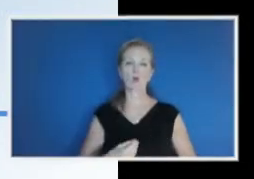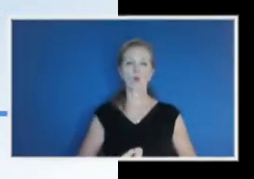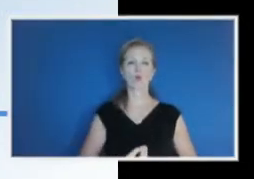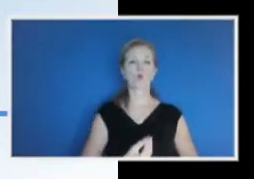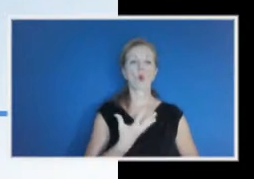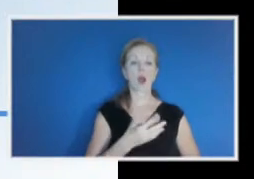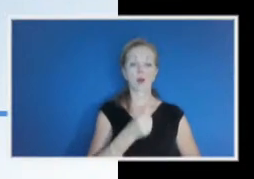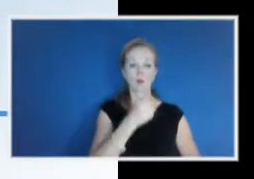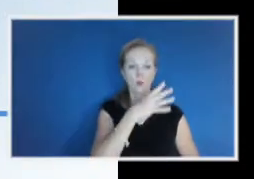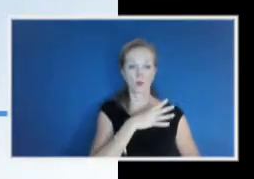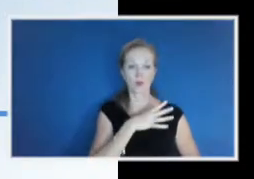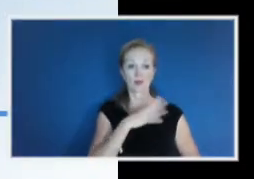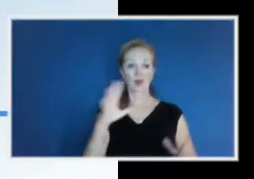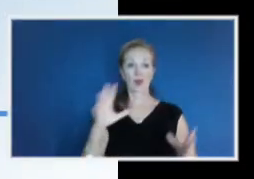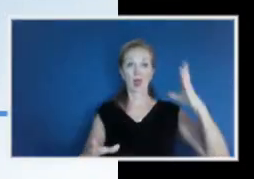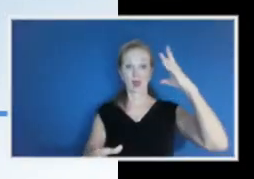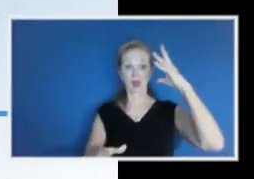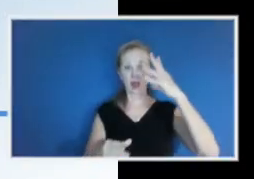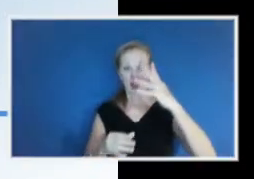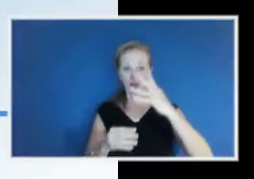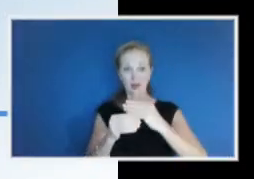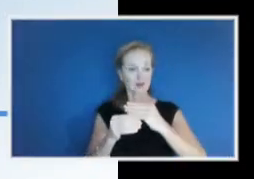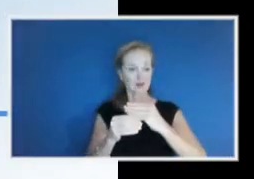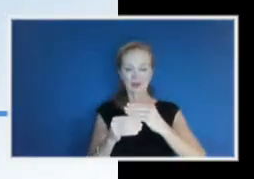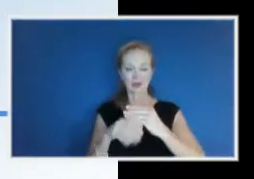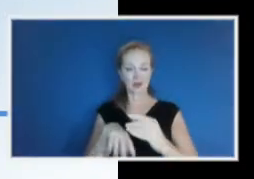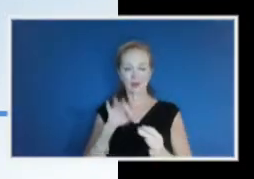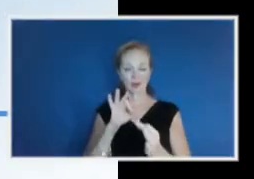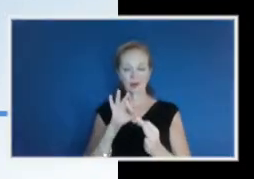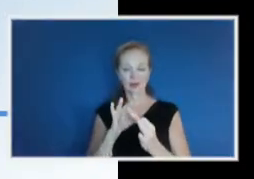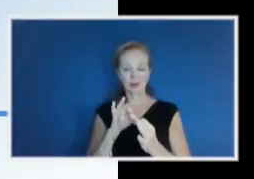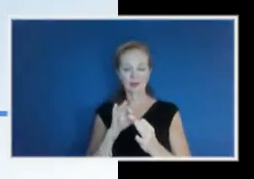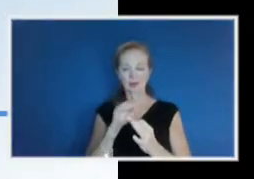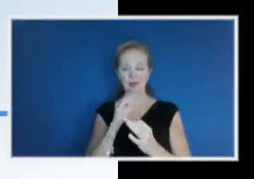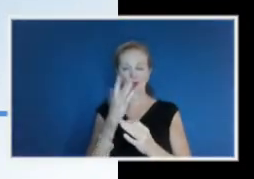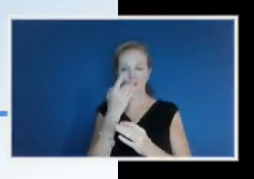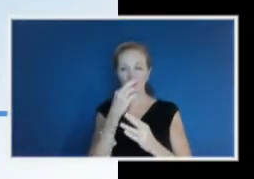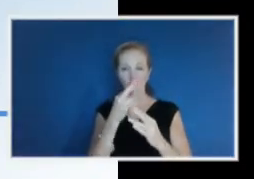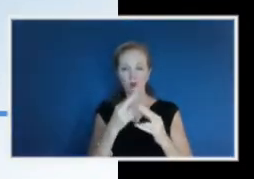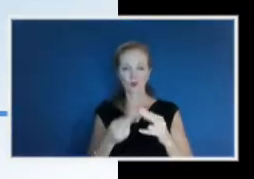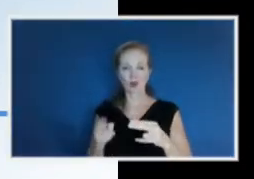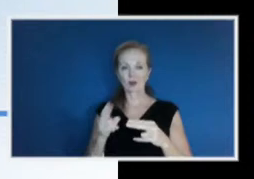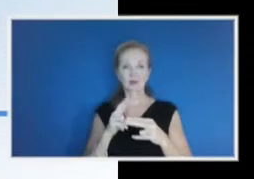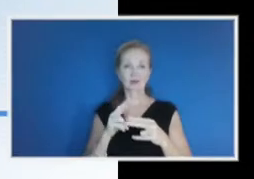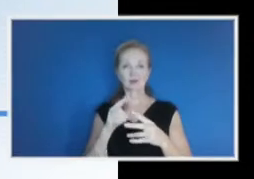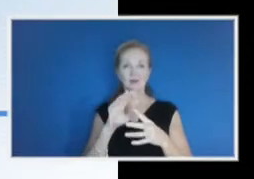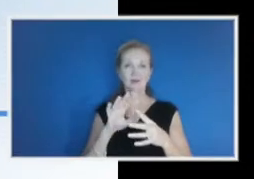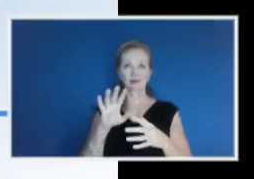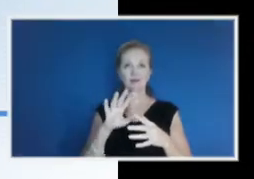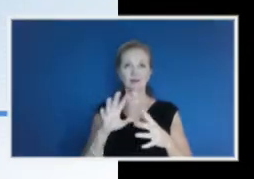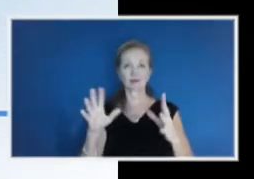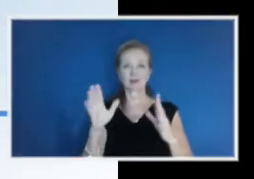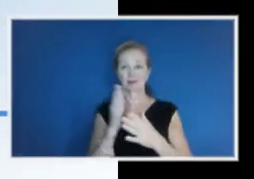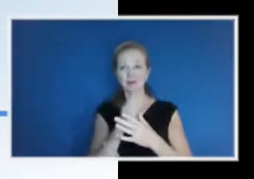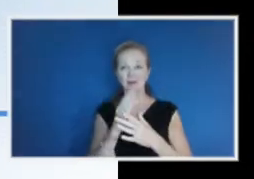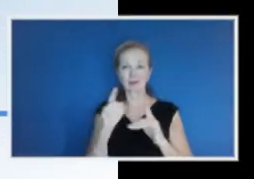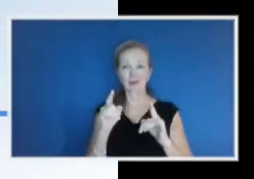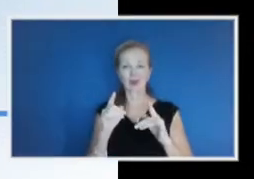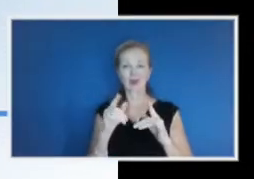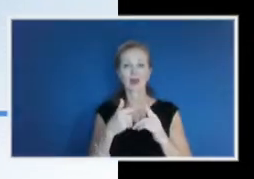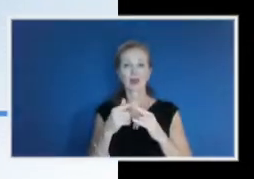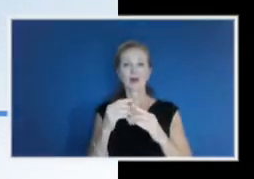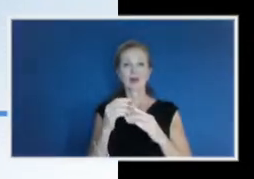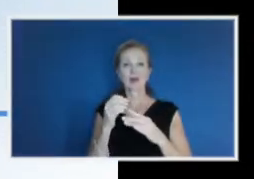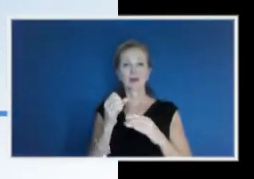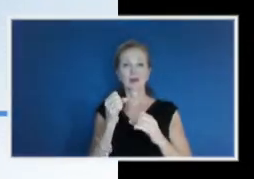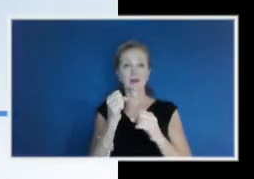If you add all those numbers up, they don't add up perfectly. It's because of rounding. I mean, we can take it in that we have it in the